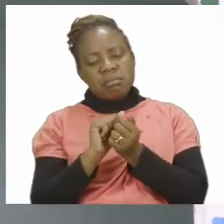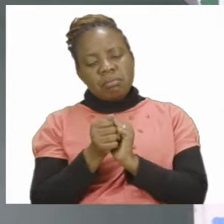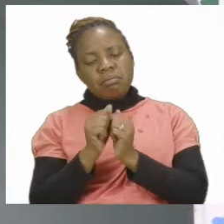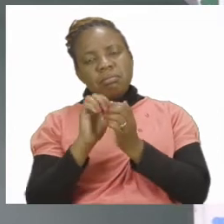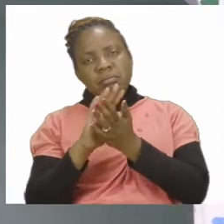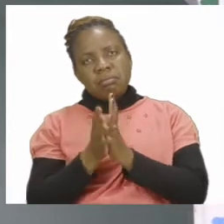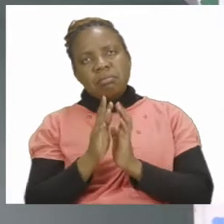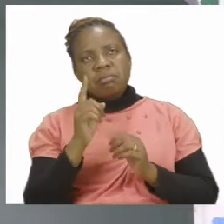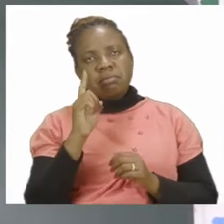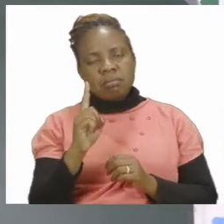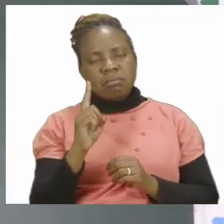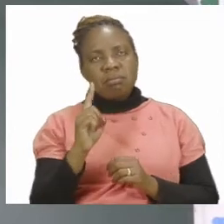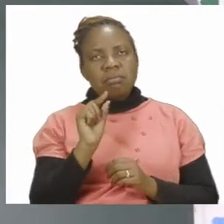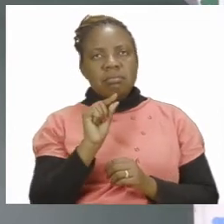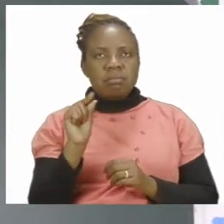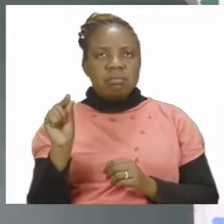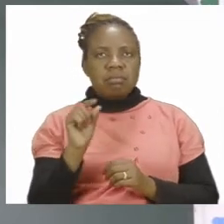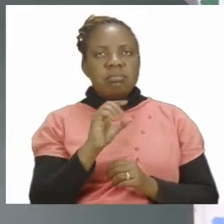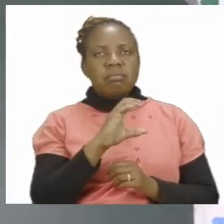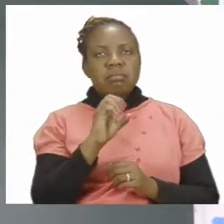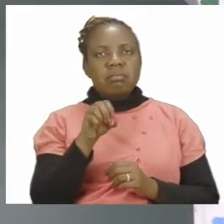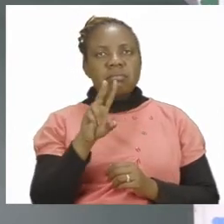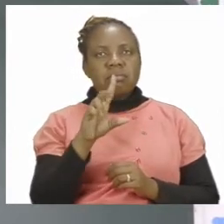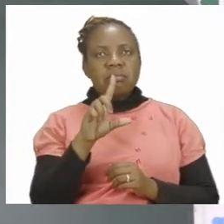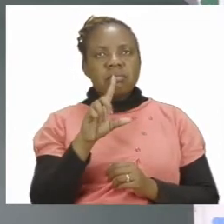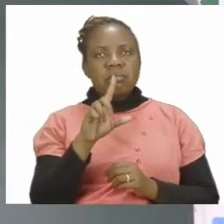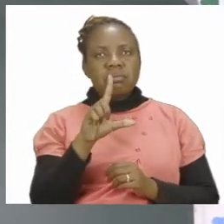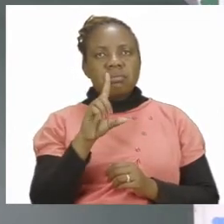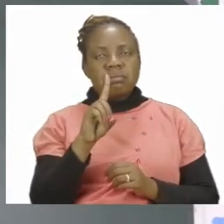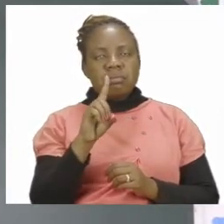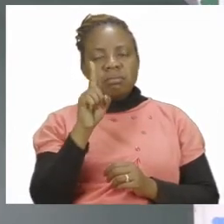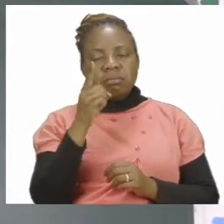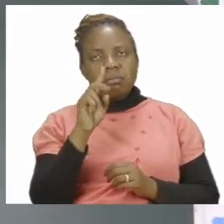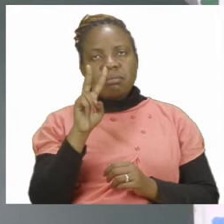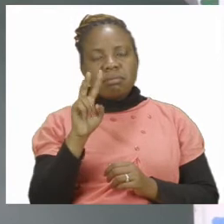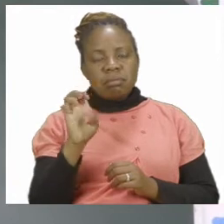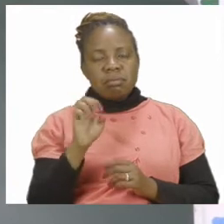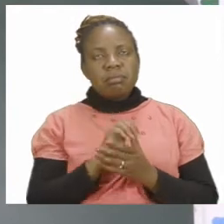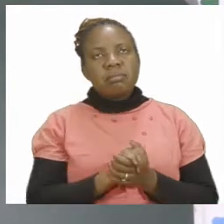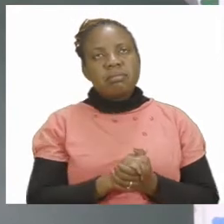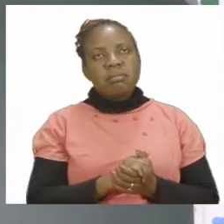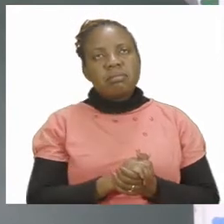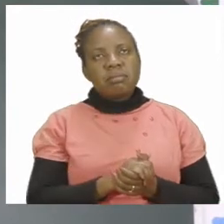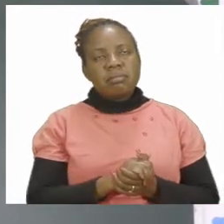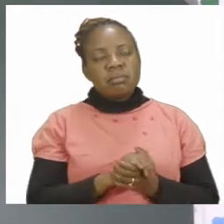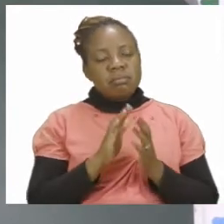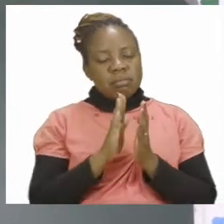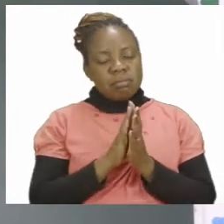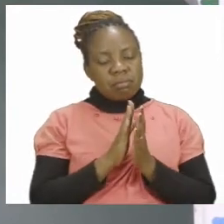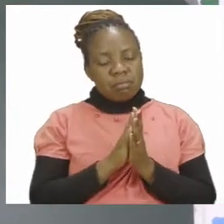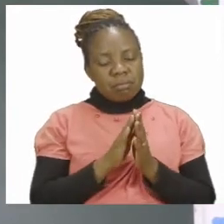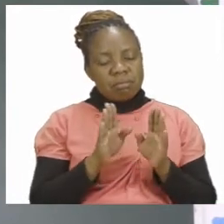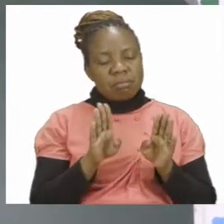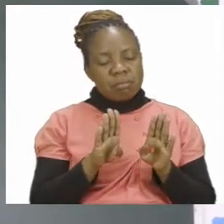into only one word. Right. Now everyone, I'm going to leave you to do all your